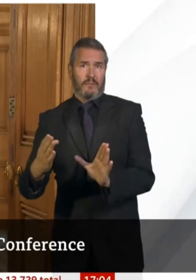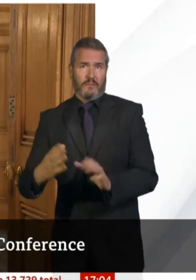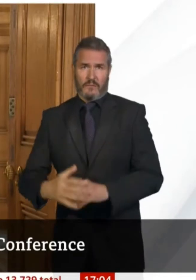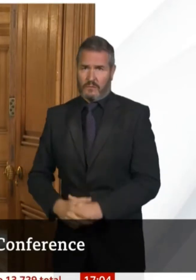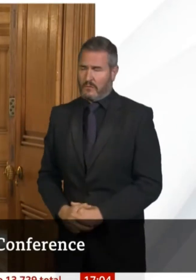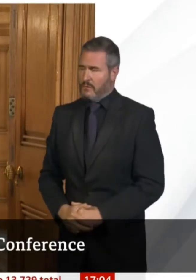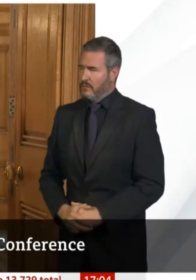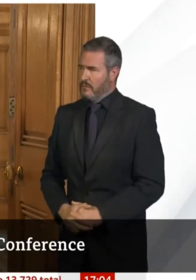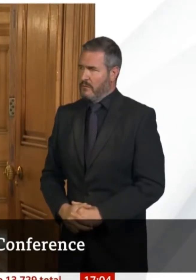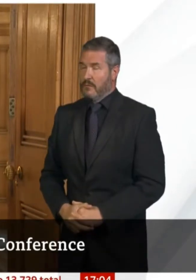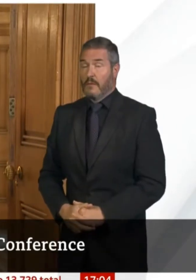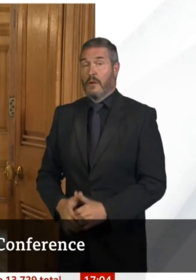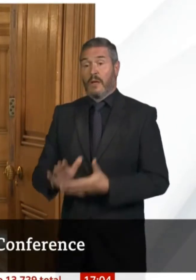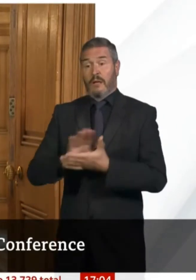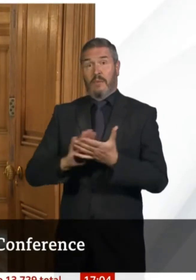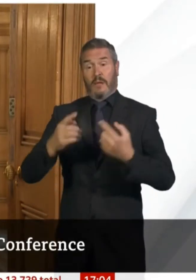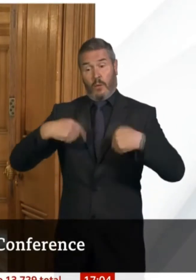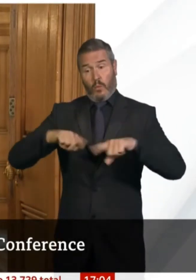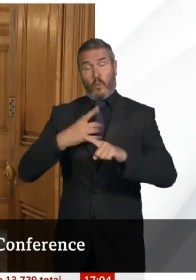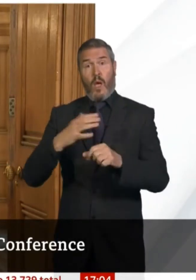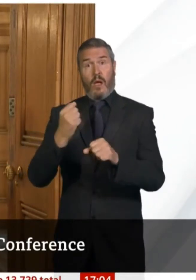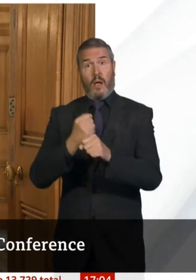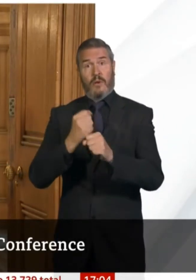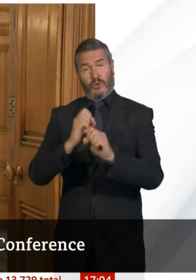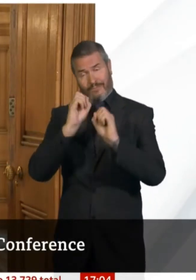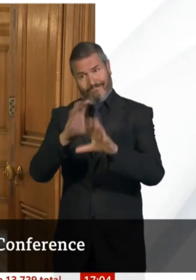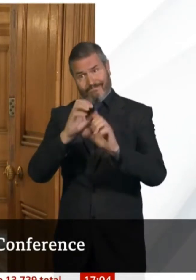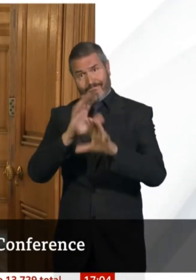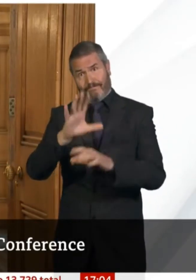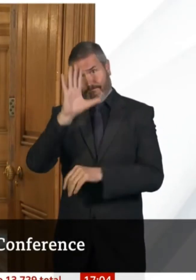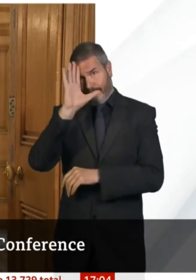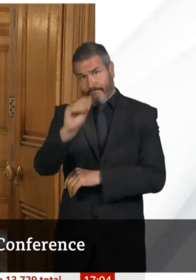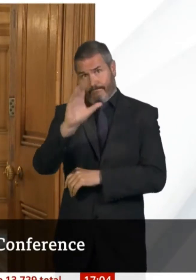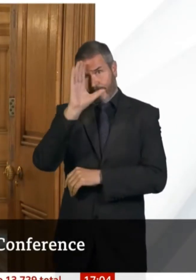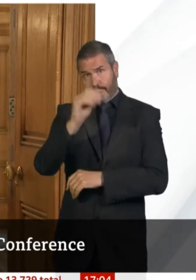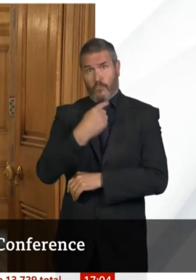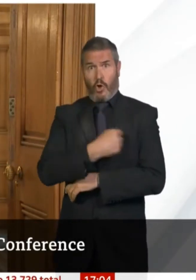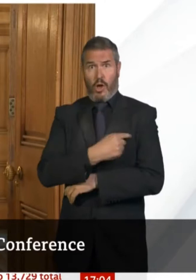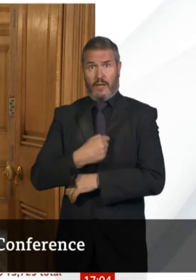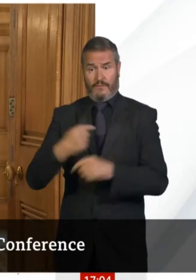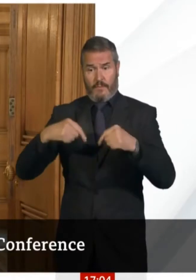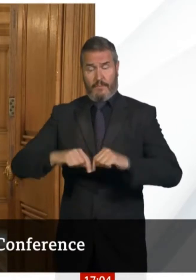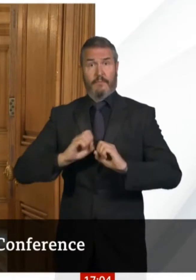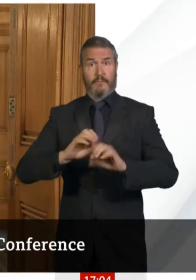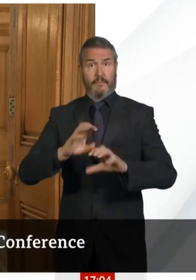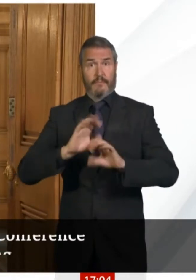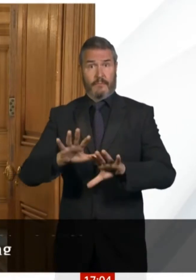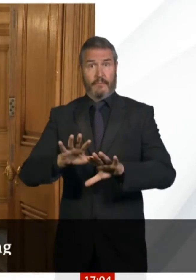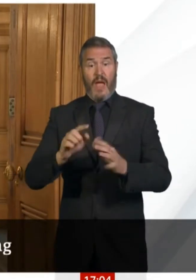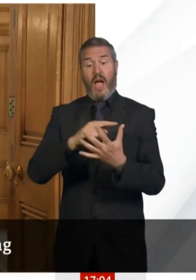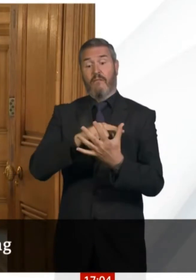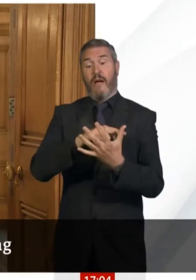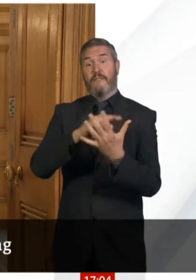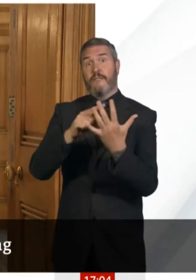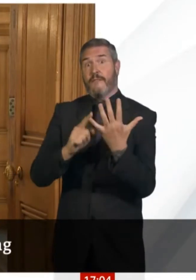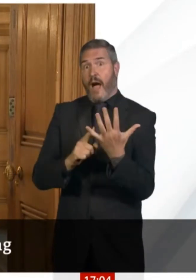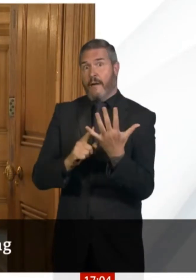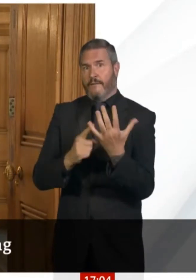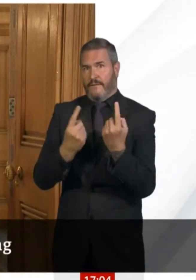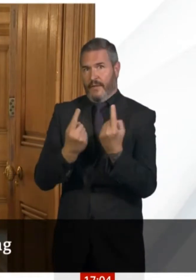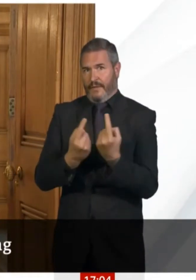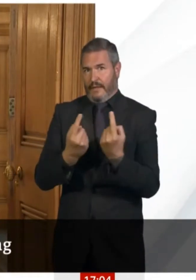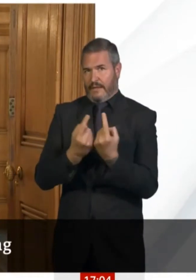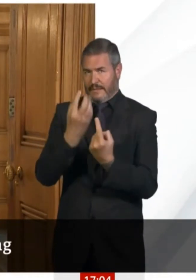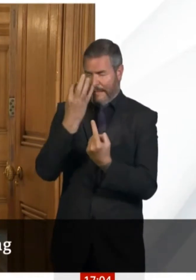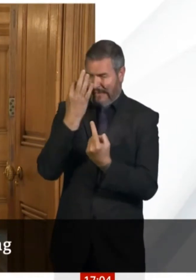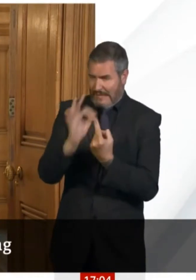lie ahead, we want to be as upfront with the British people as we possibly can. So let me set out 5 specific things which